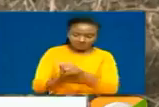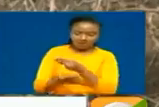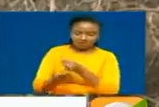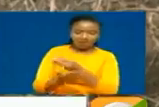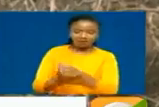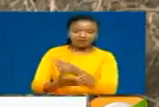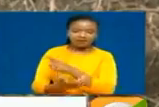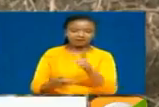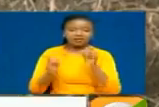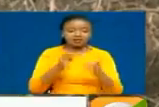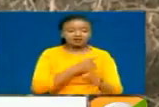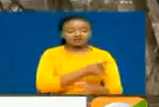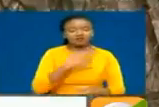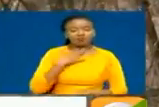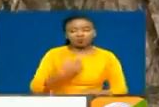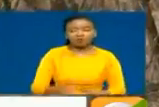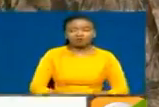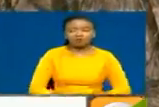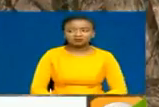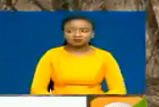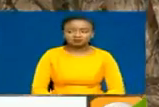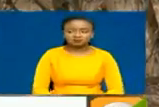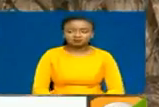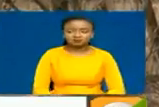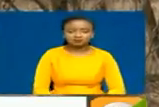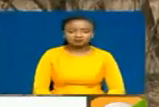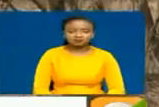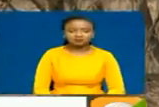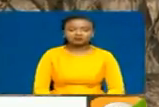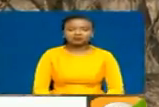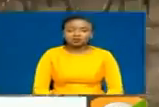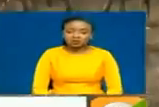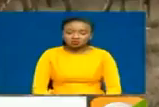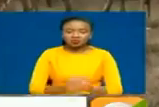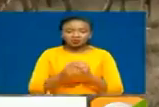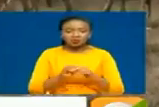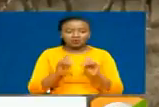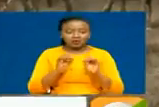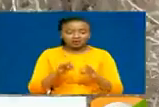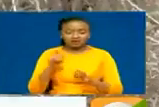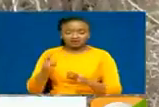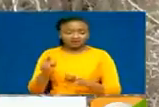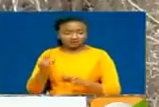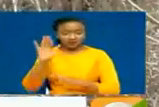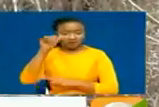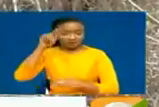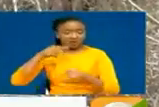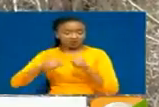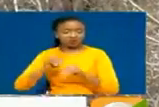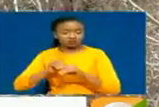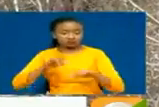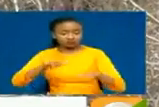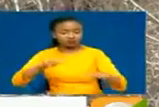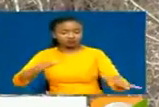kama wanataka, ndio waweze kupata maziwa mingi. If multiplication of the Somali camel succeeds, then this